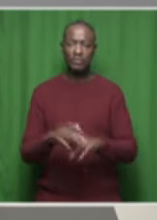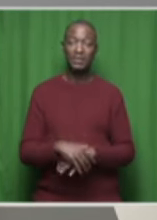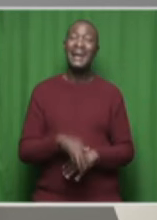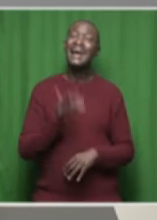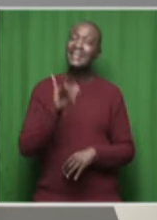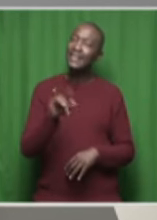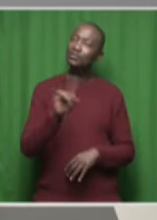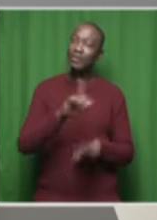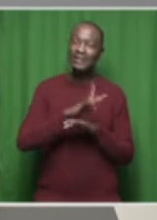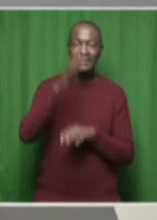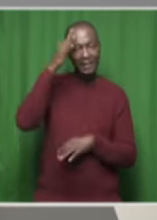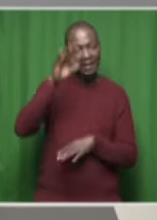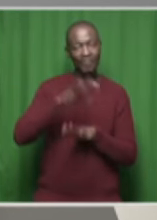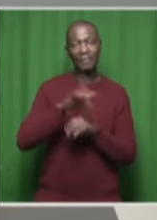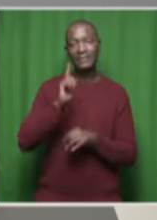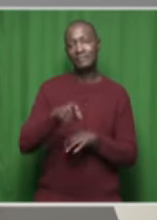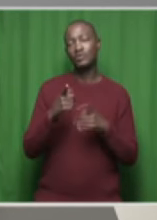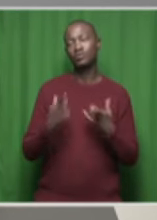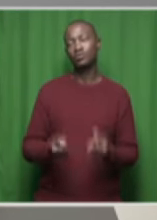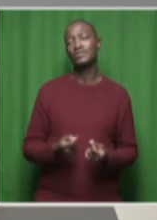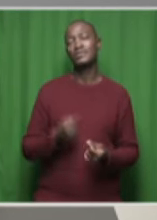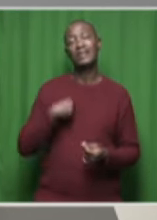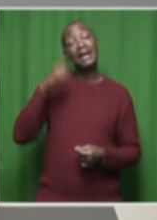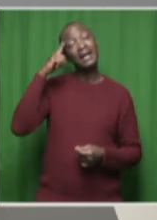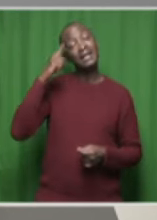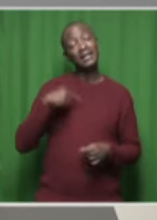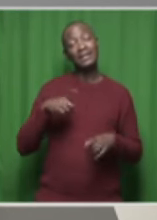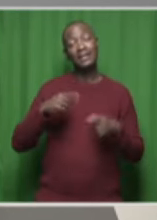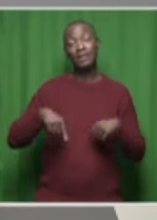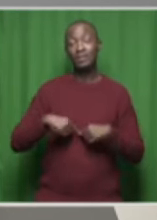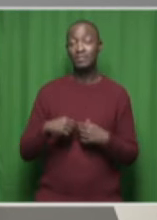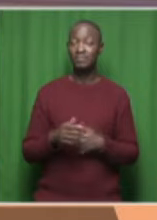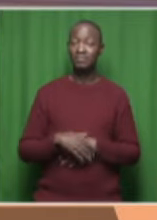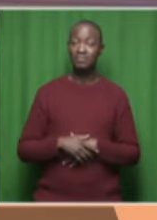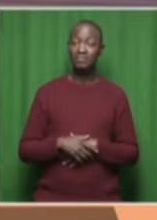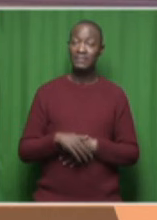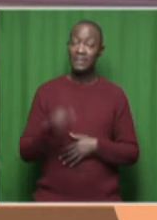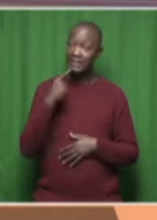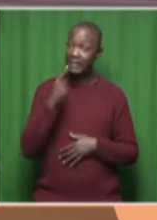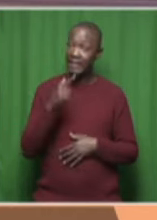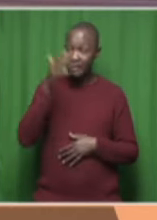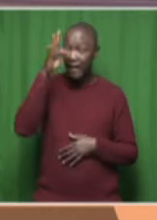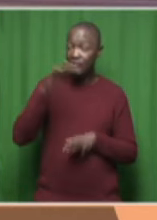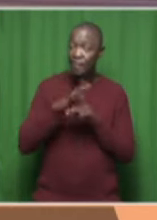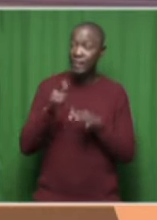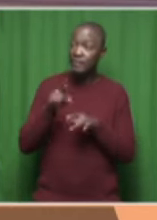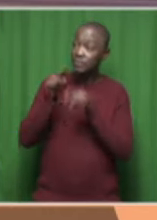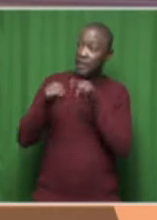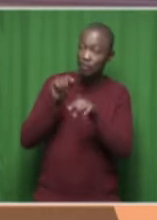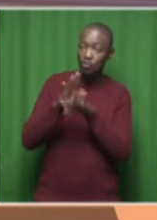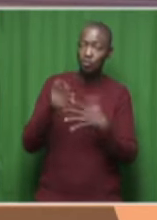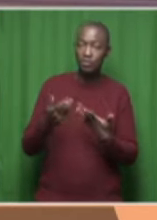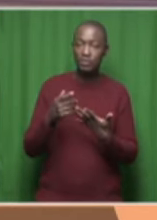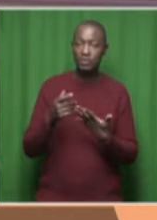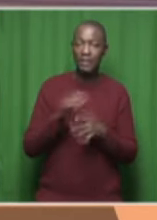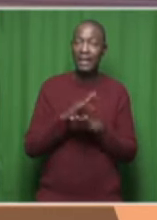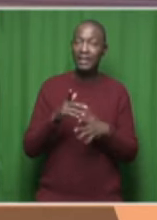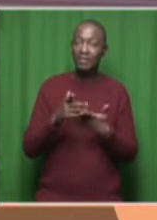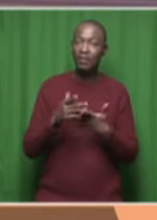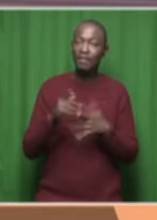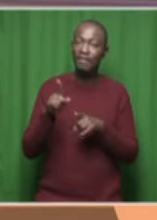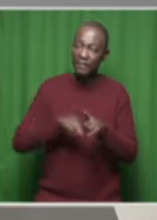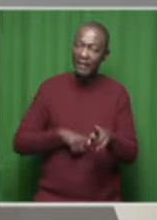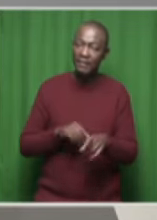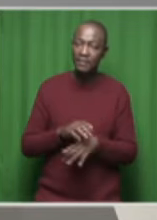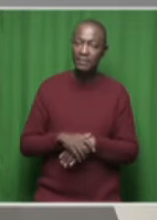do. And I think we as ordinary citizens must And the state has been accused of failing to deliver such services. All of